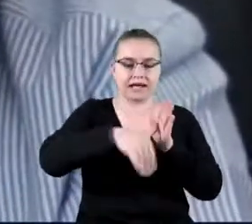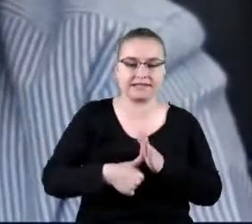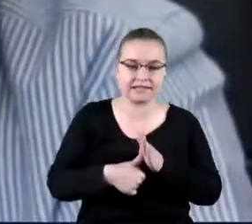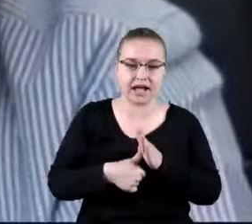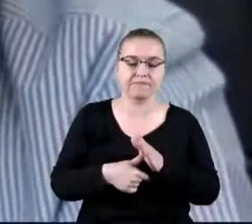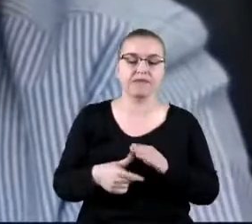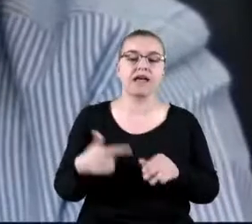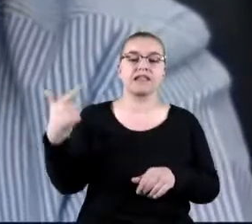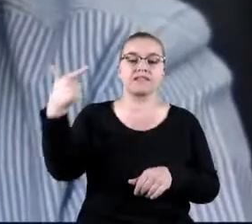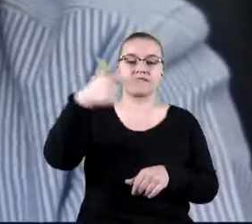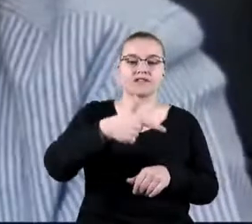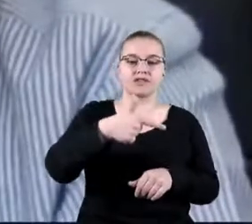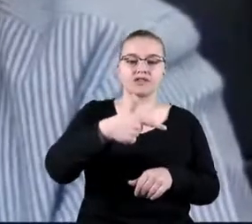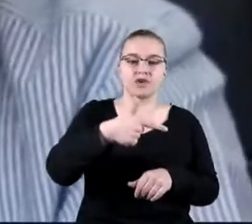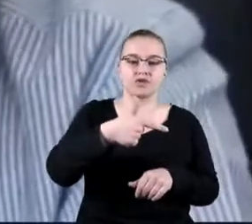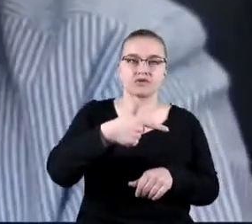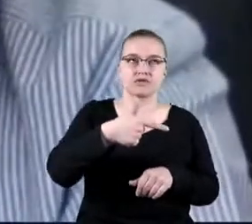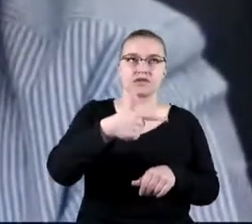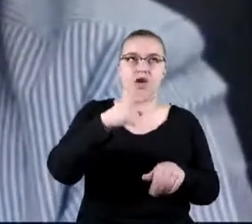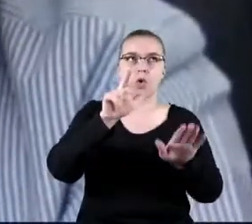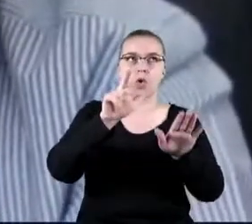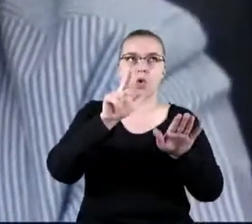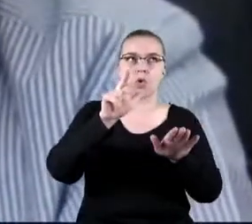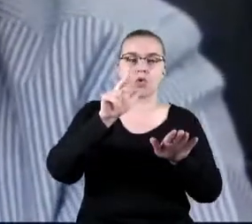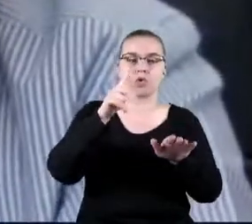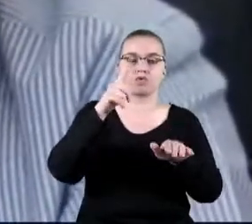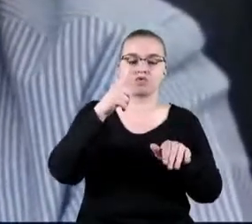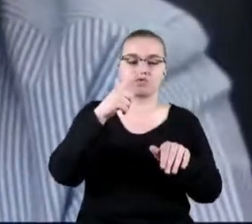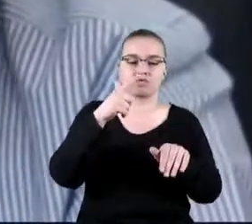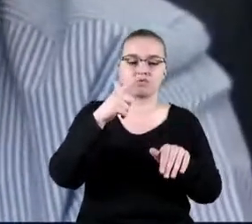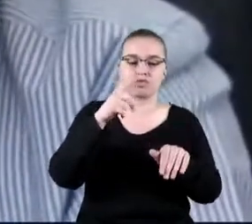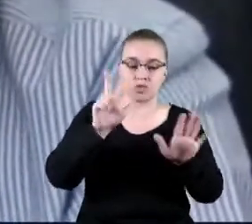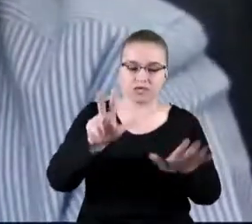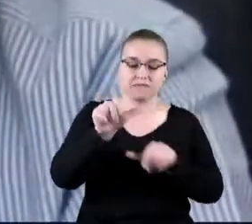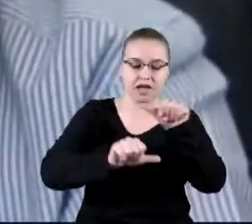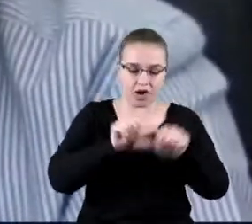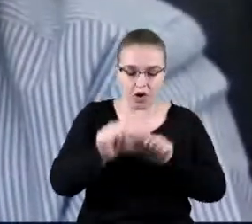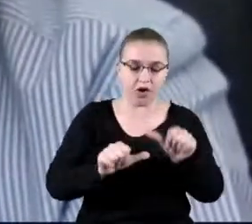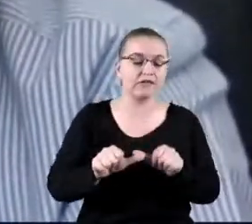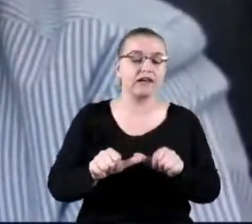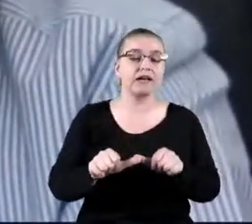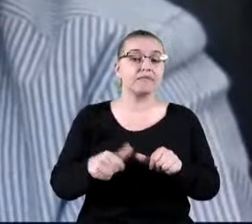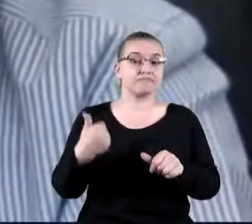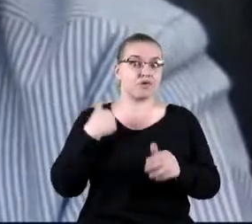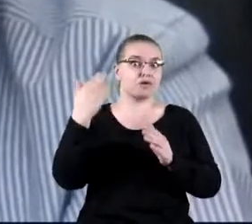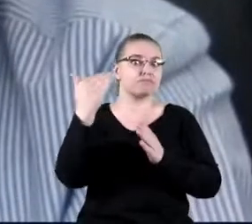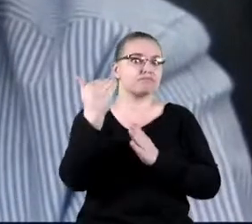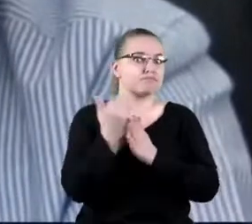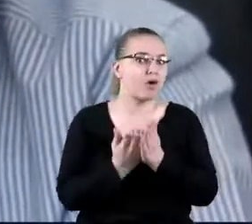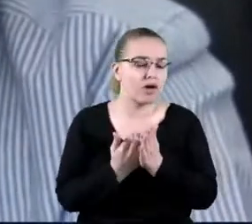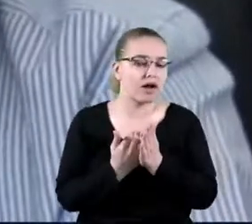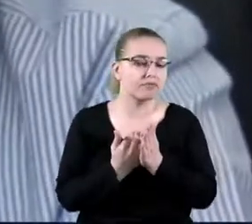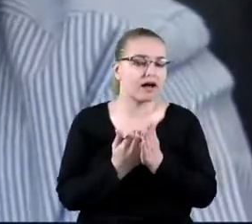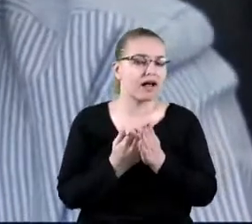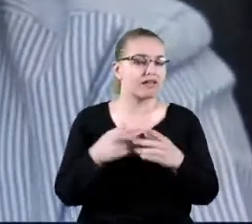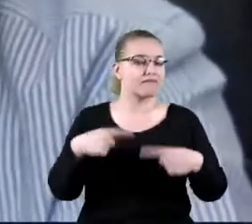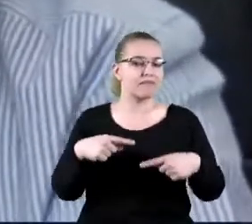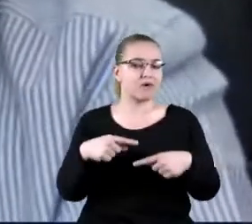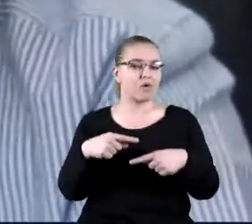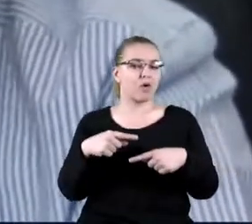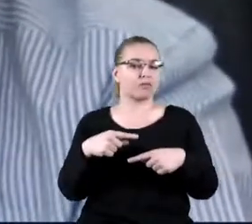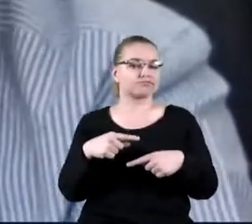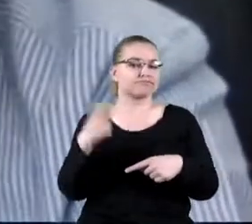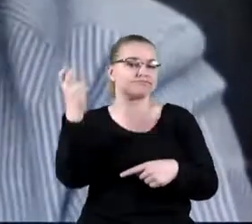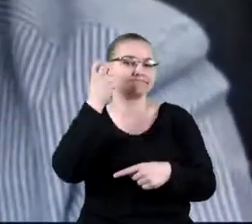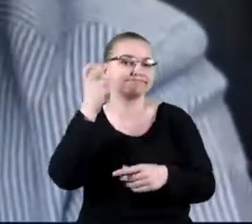able to plan the space well. We had such a program in the past, but unfortunately it did not take